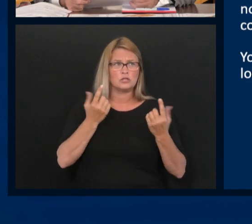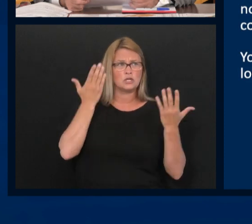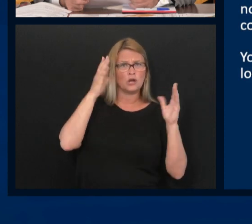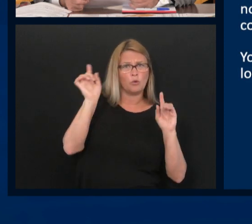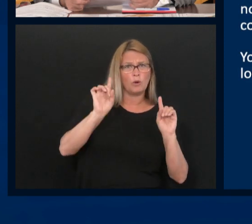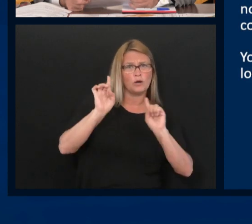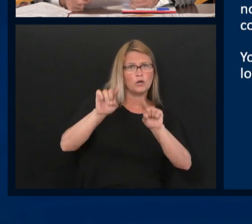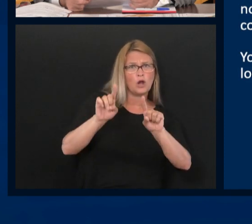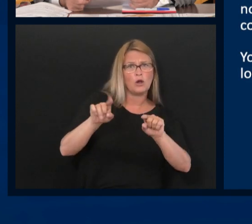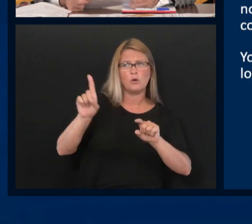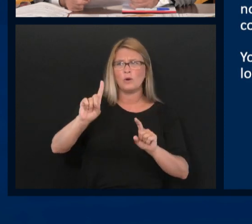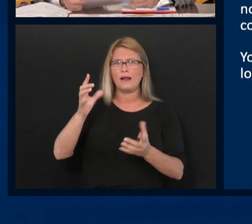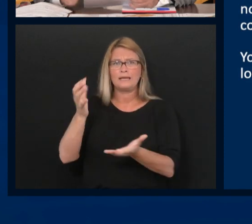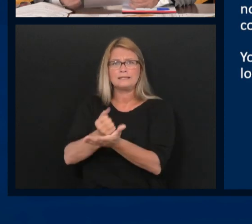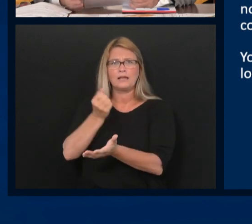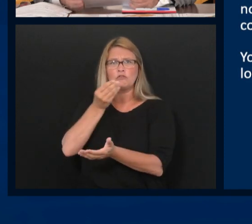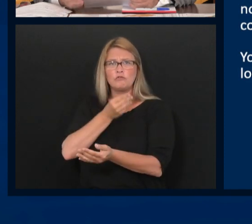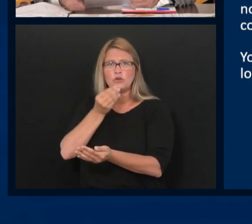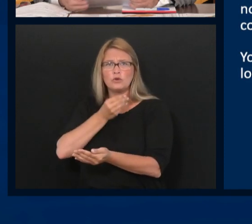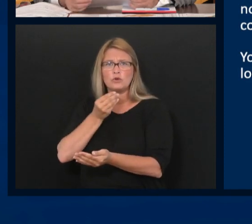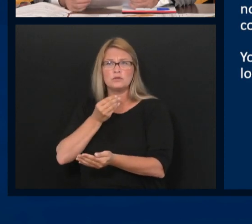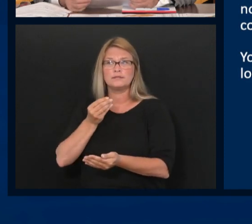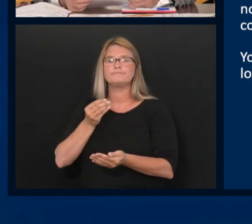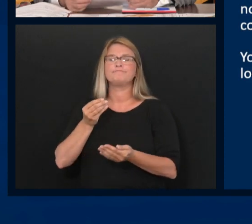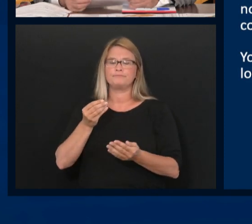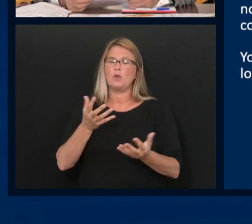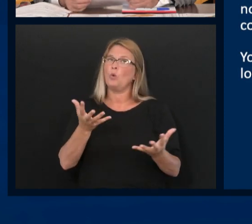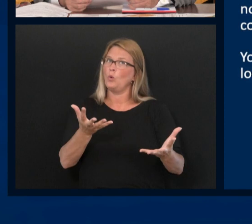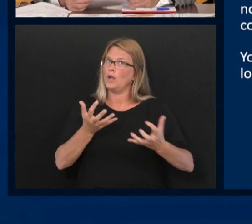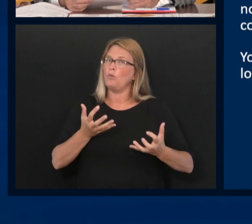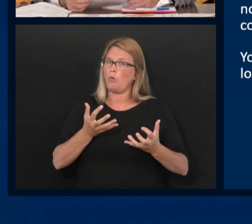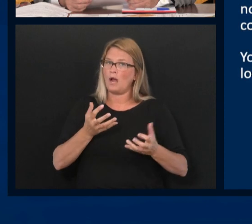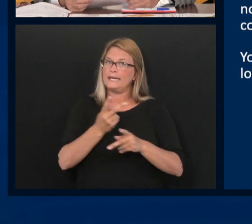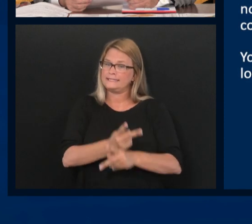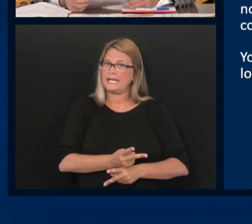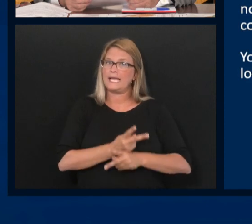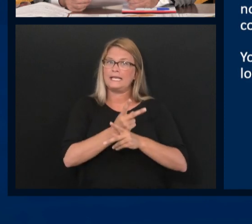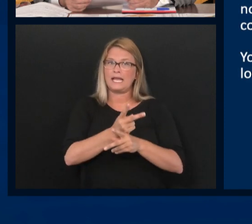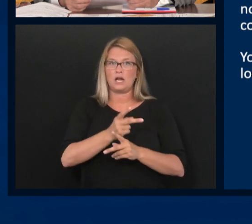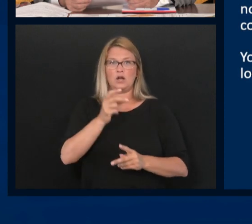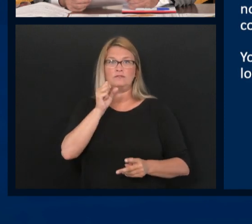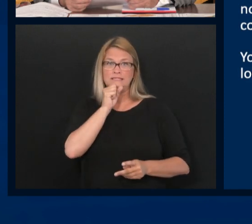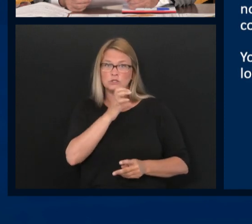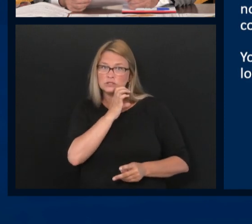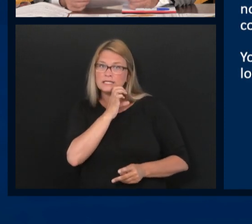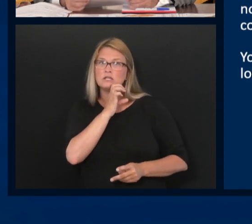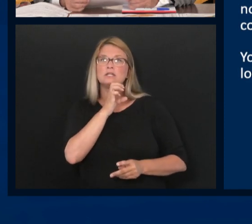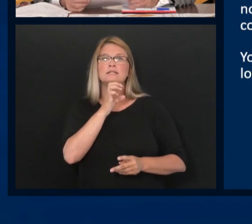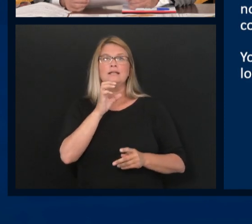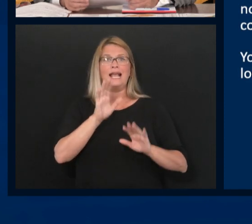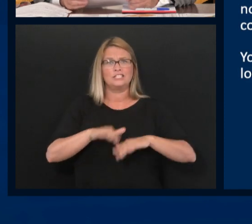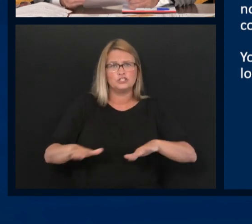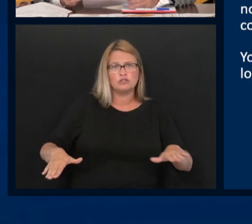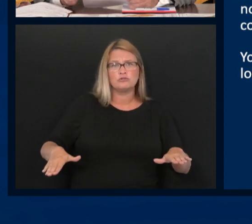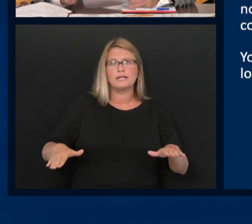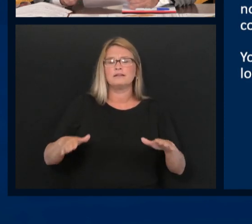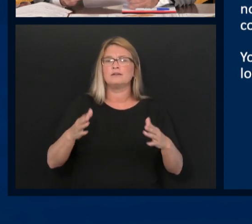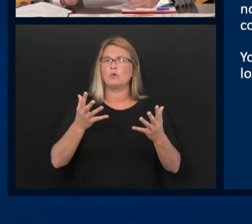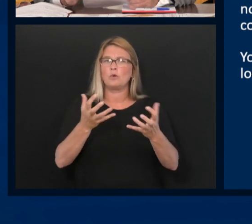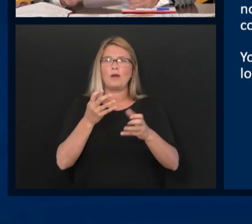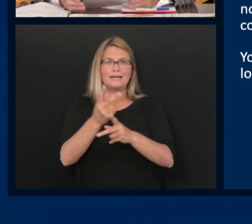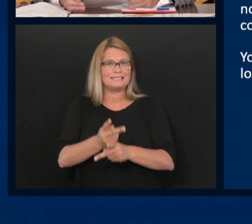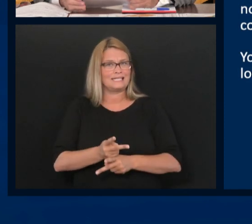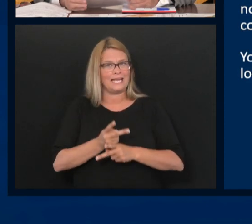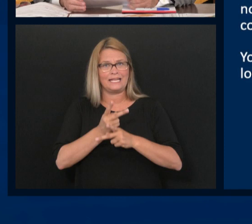and pick up food, because we absolutely want to take care of our elderly, we want to take care of our kids, we